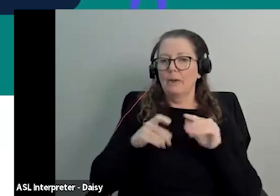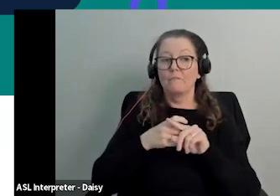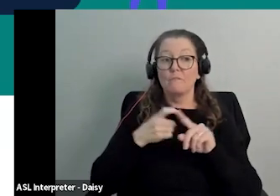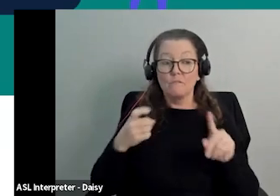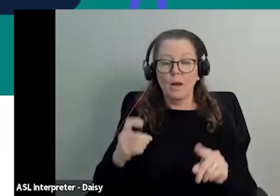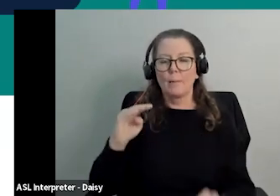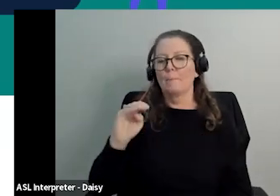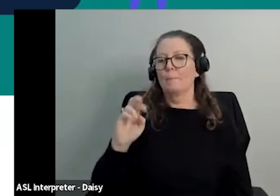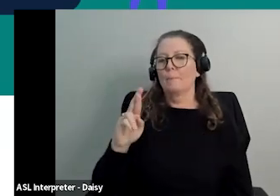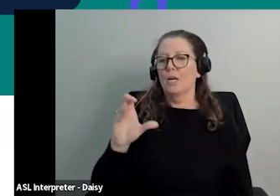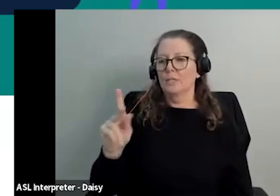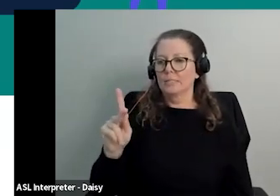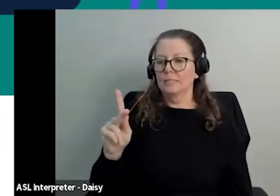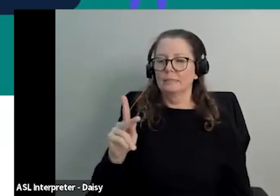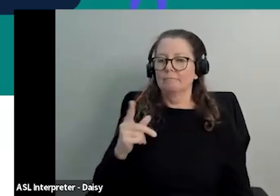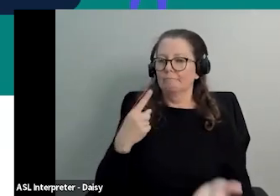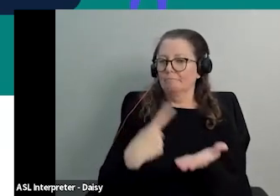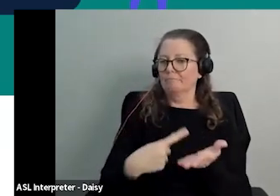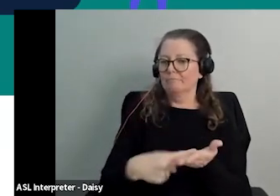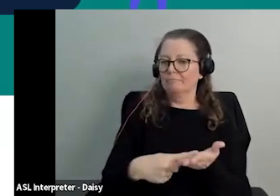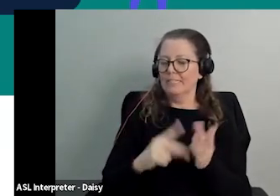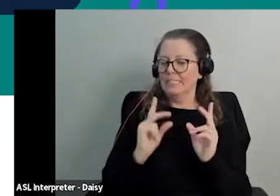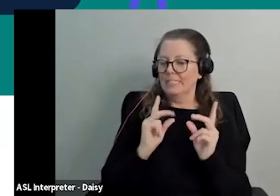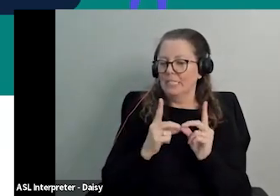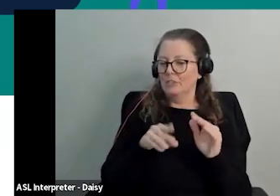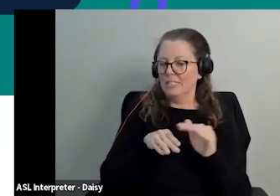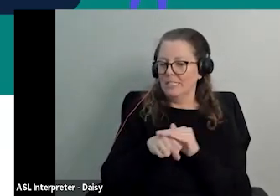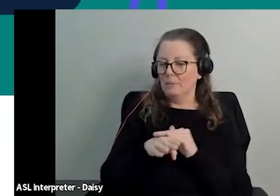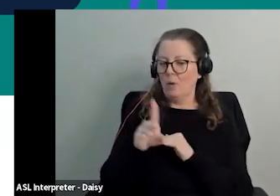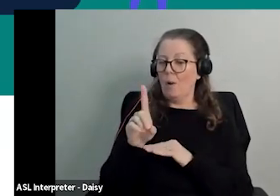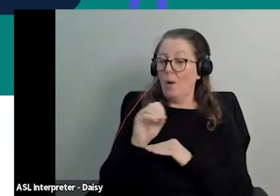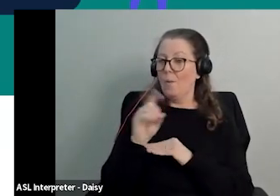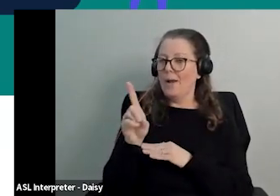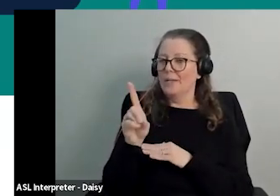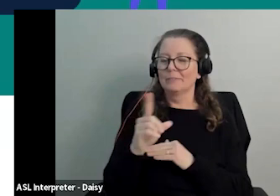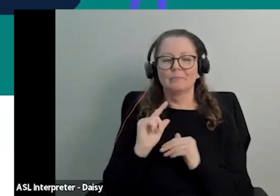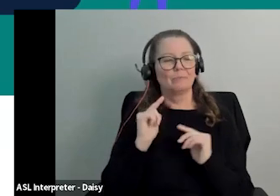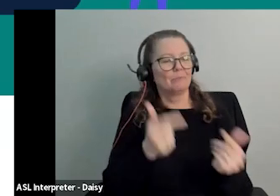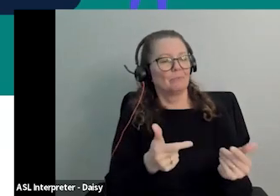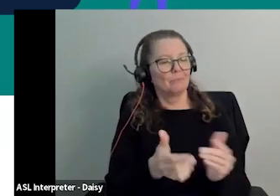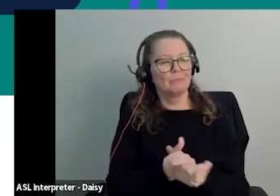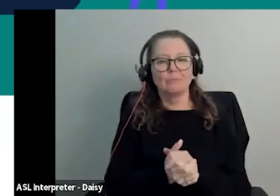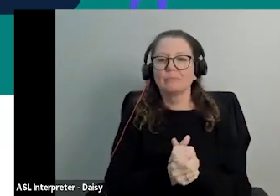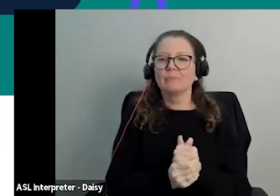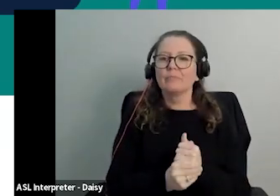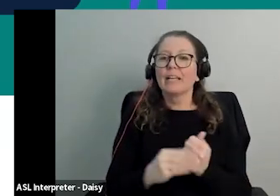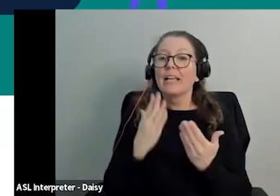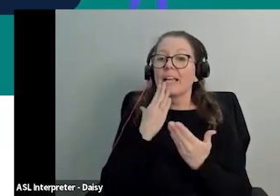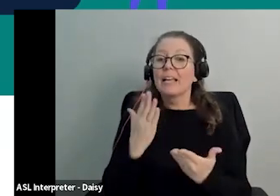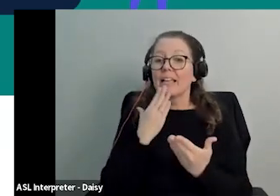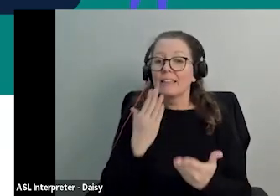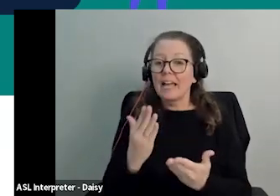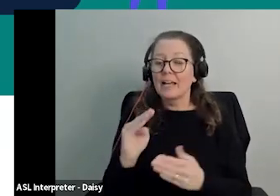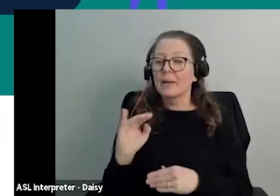Digital Accessibility 101. And with that, Steve, I turn it over to you. Thank you very much, Mindy, and it's a pleasure